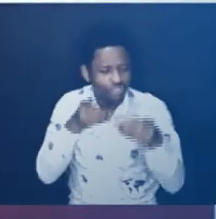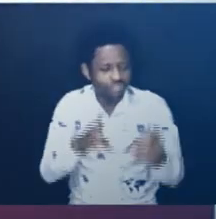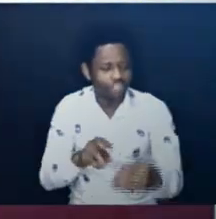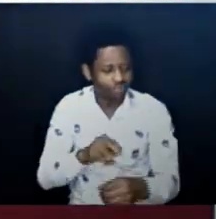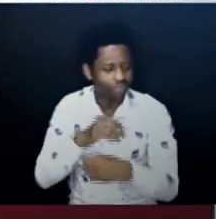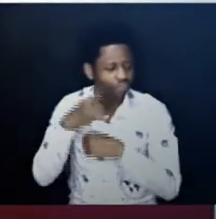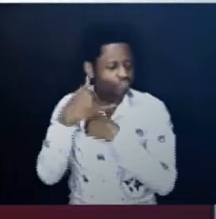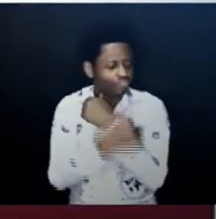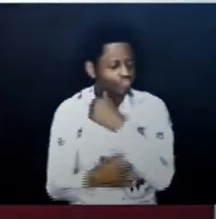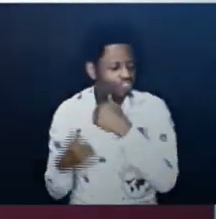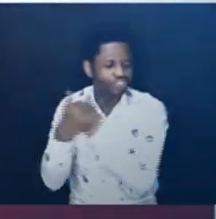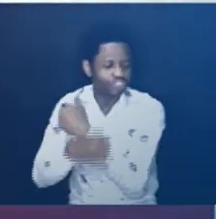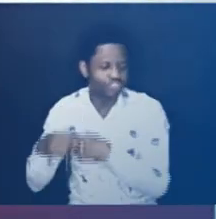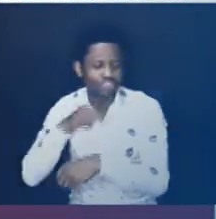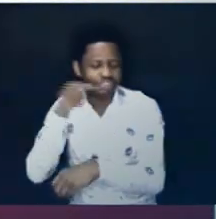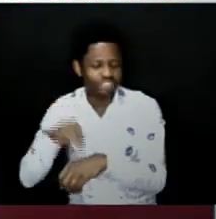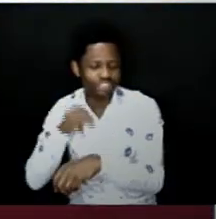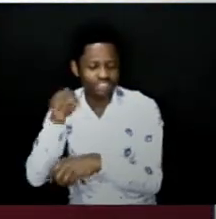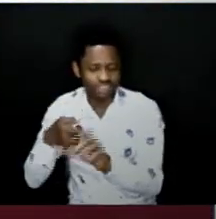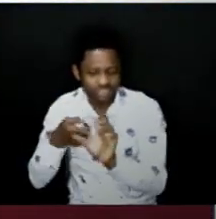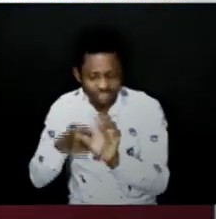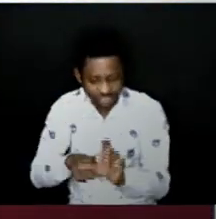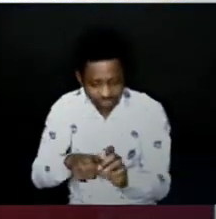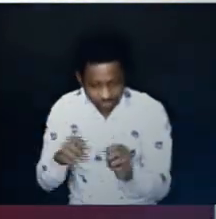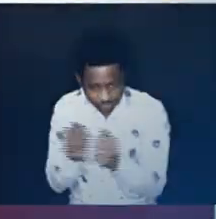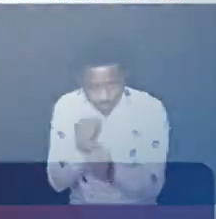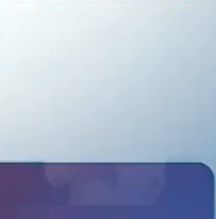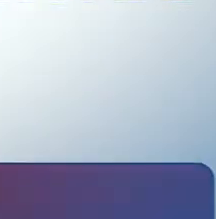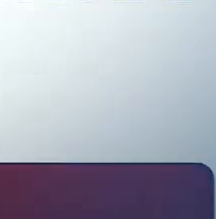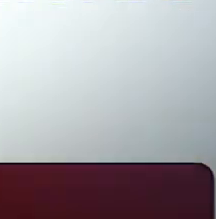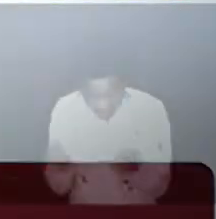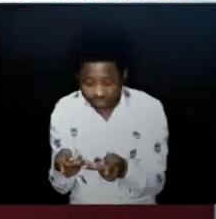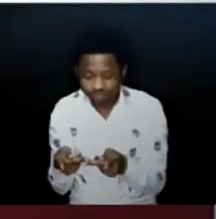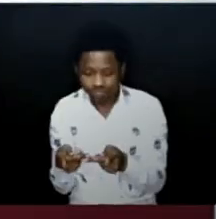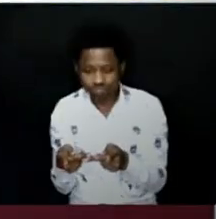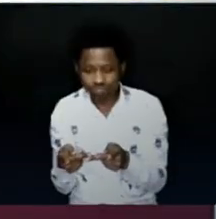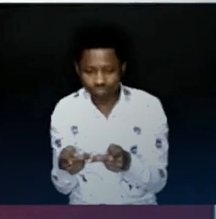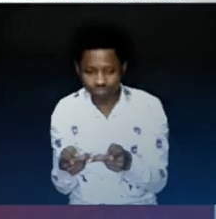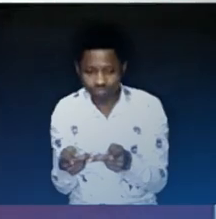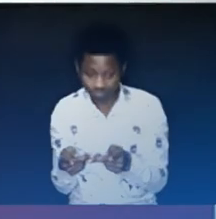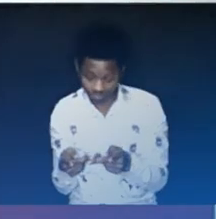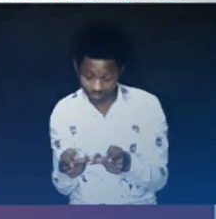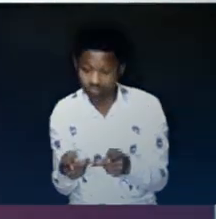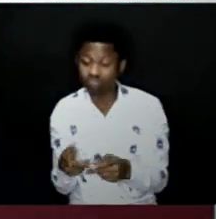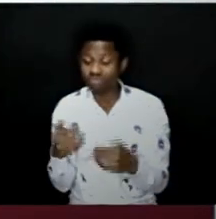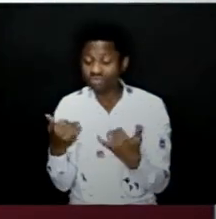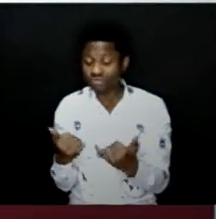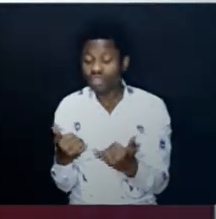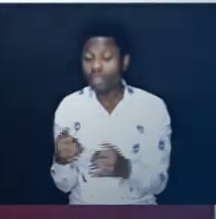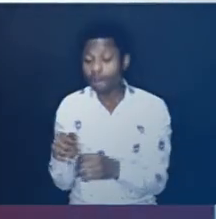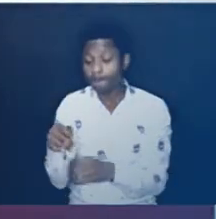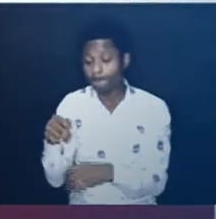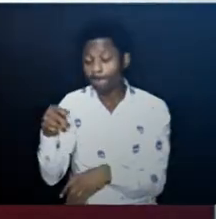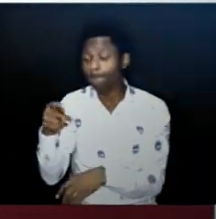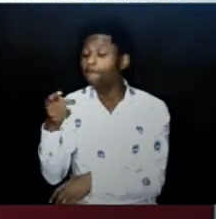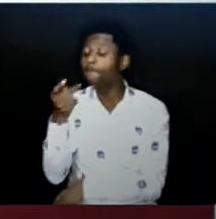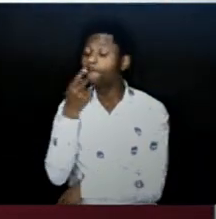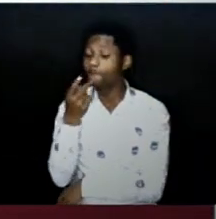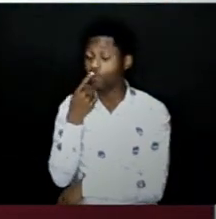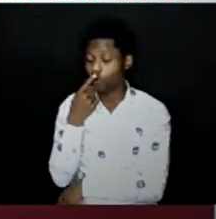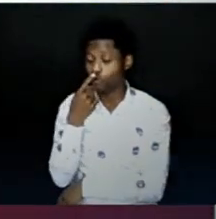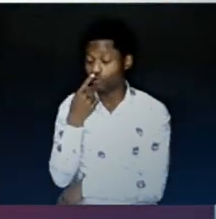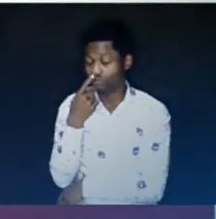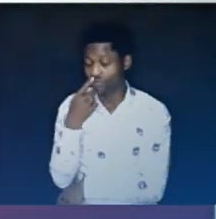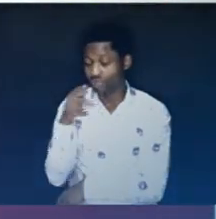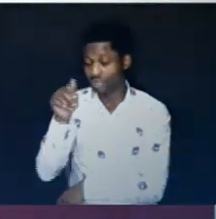bet titi amaino yesha siye free baby a uono. Now the apostle Paul called on the Philippians to follow his